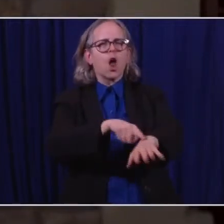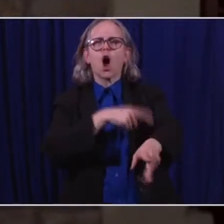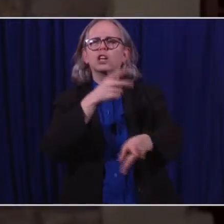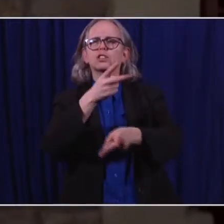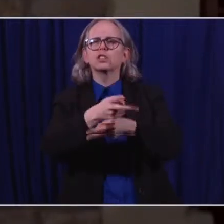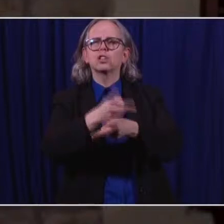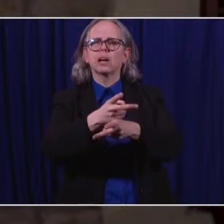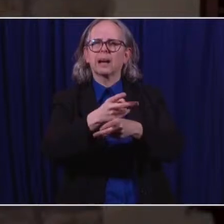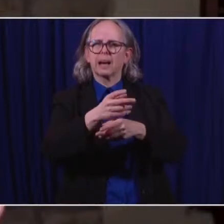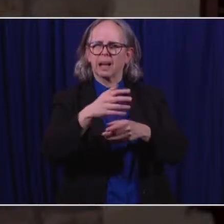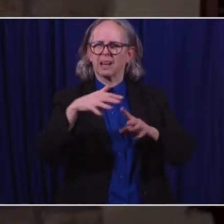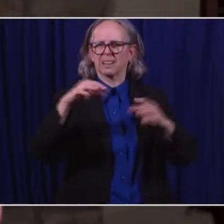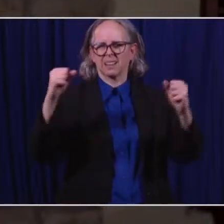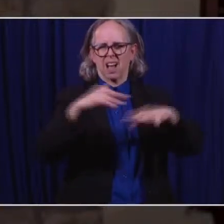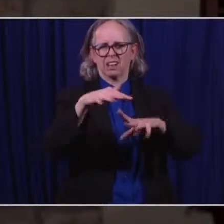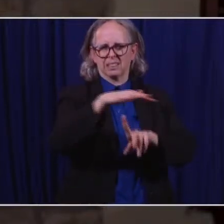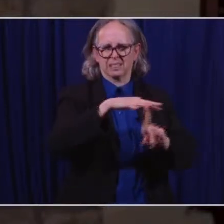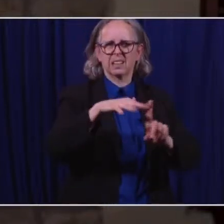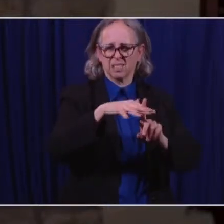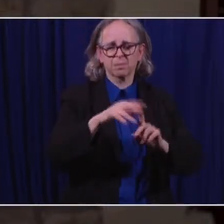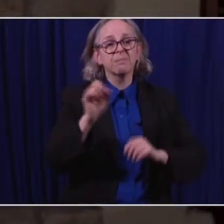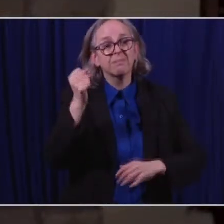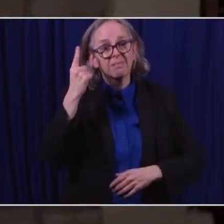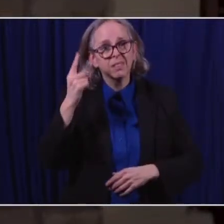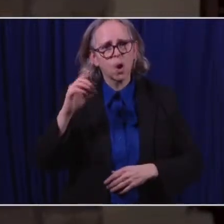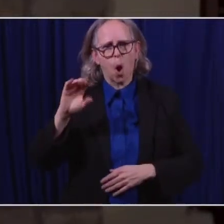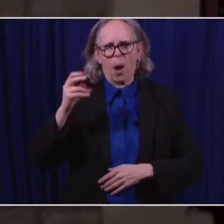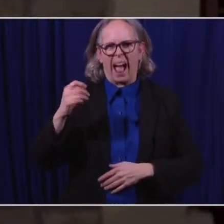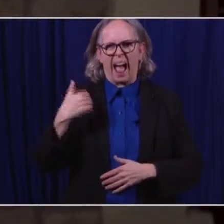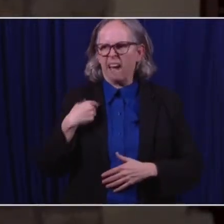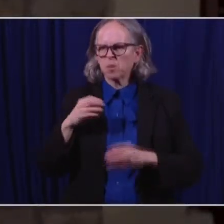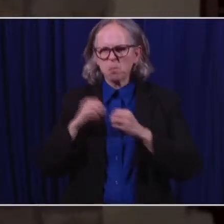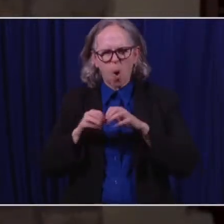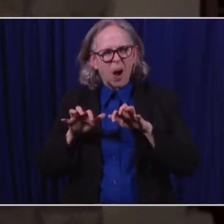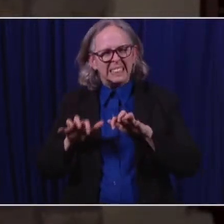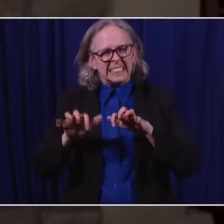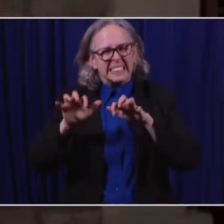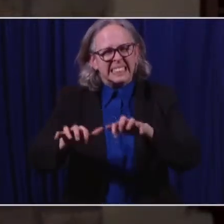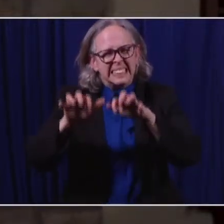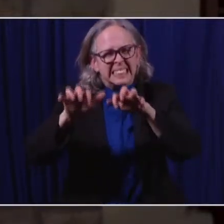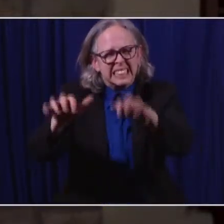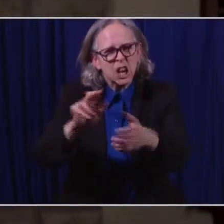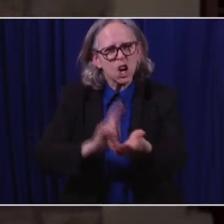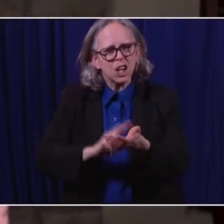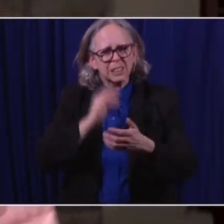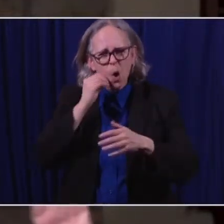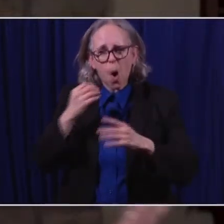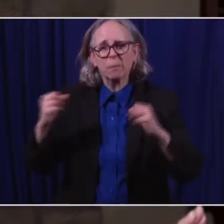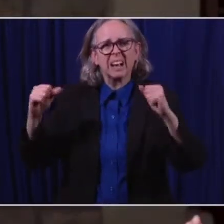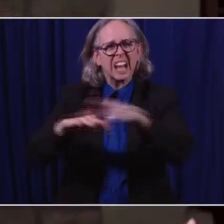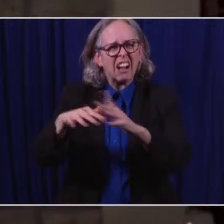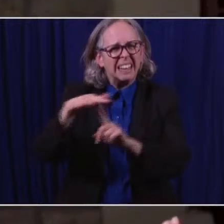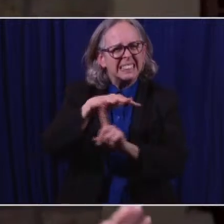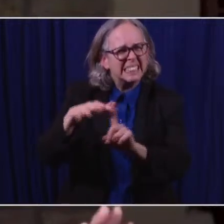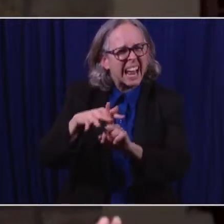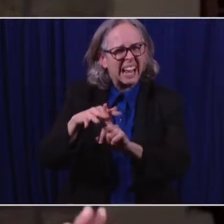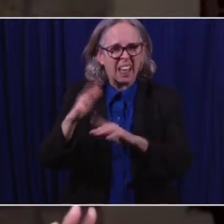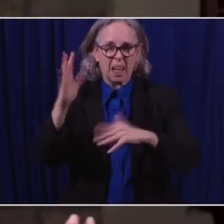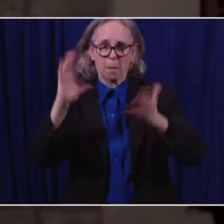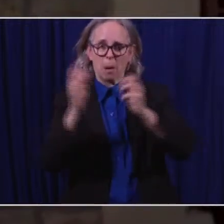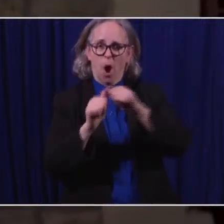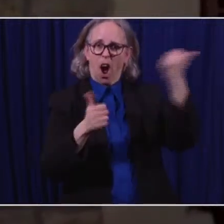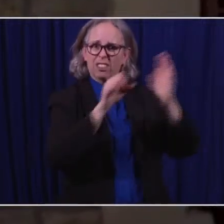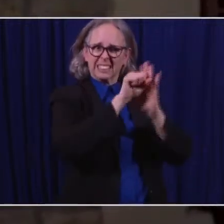facilities than virtually any other state in the union, and so we had to set